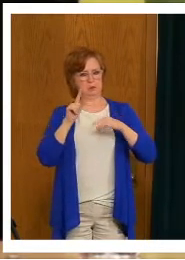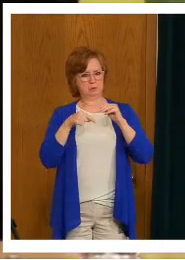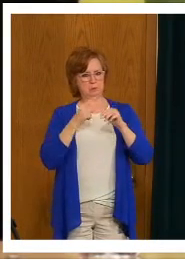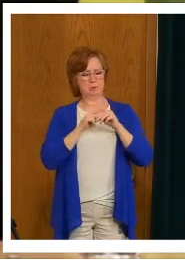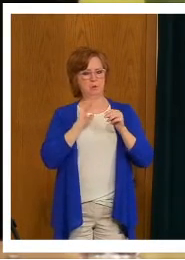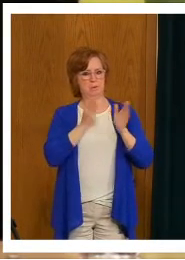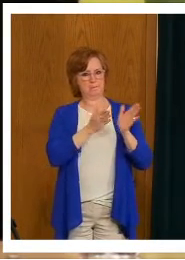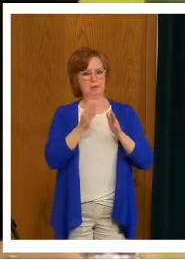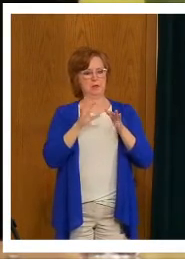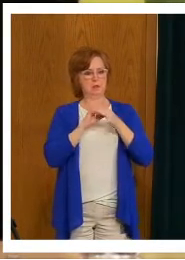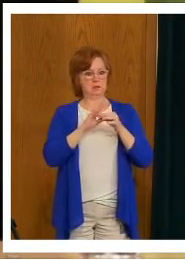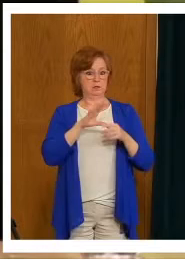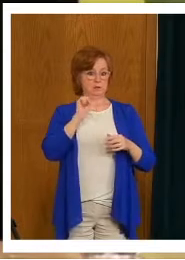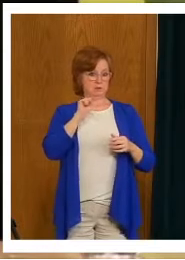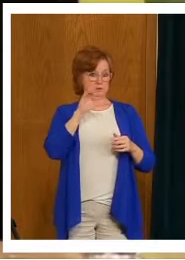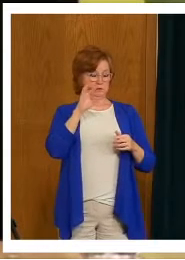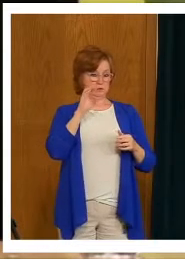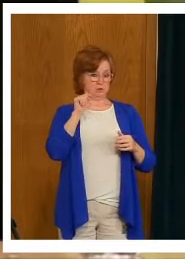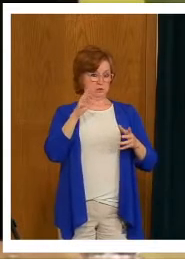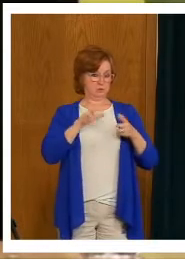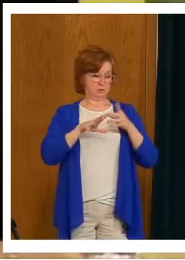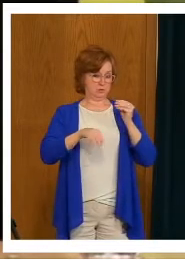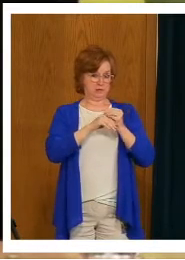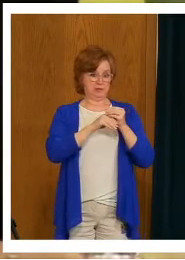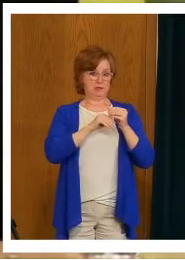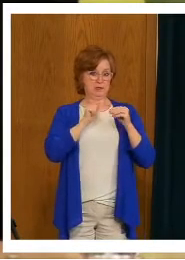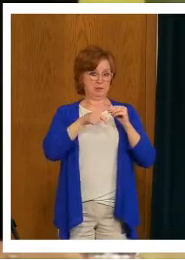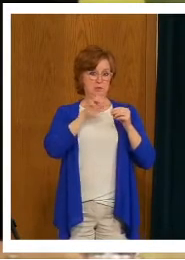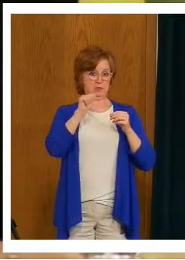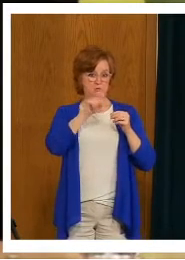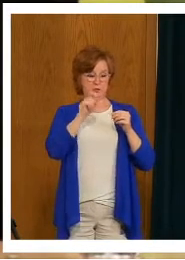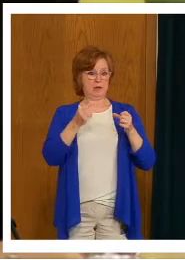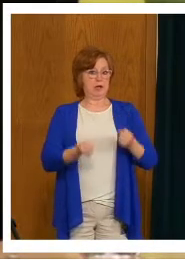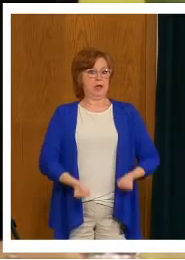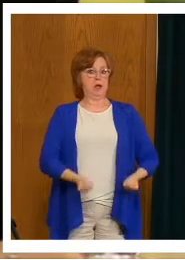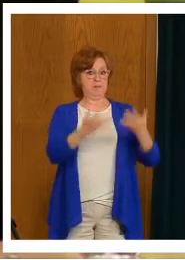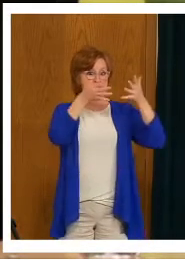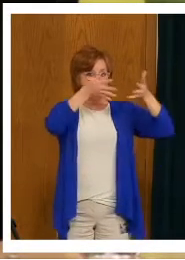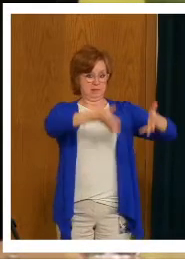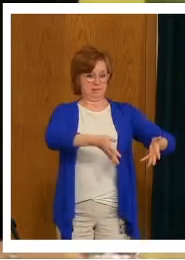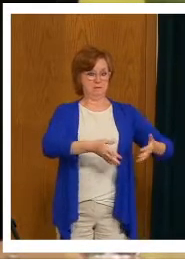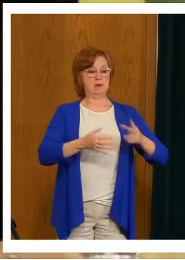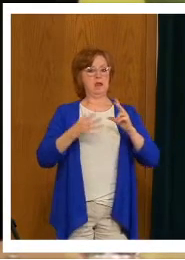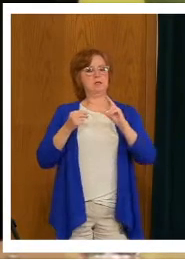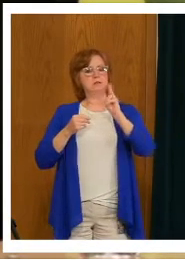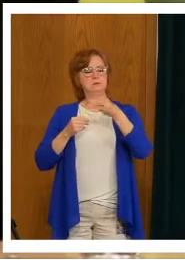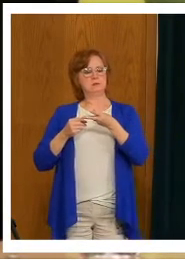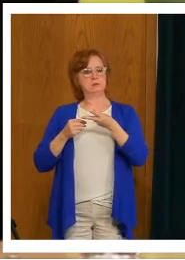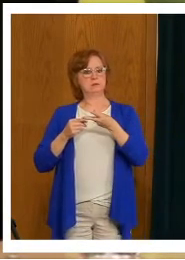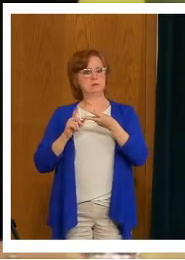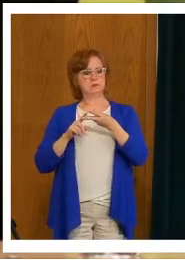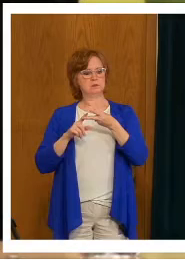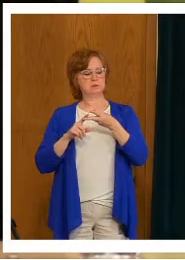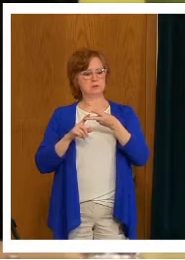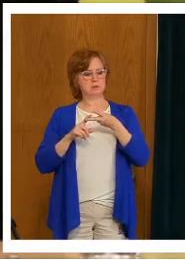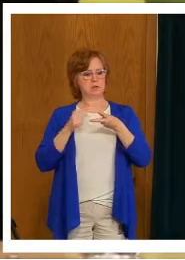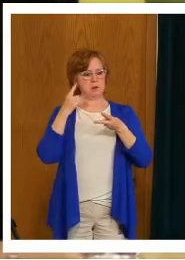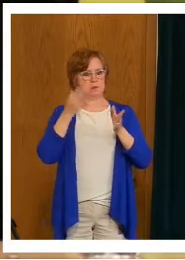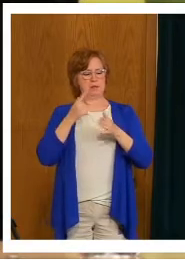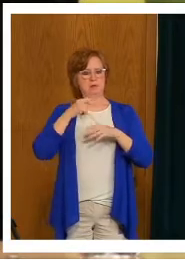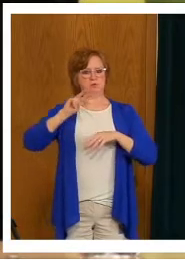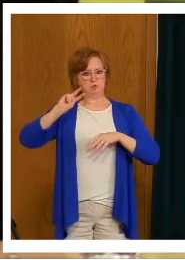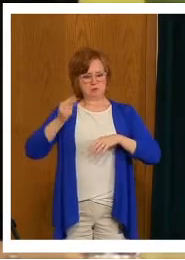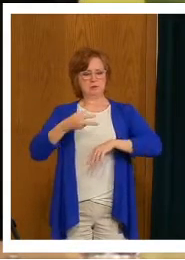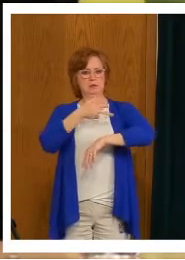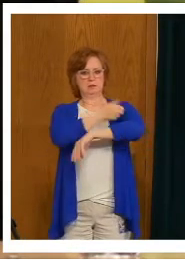move forward. So, Scott, maybe first on AstraZeneca supplies, what's there. What the plans are for any additional